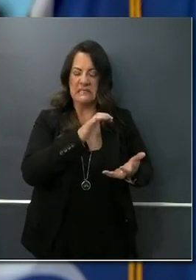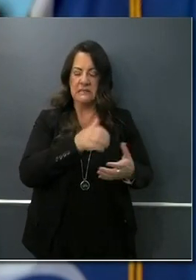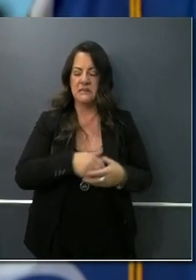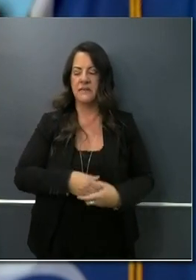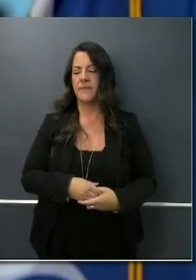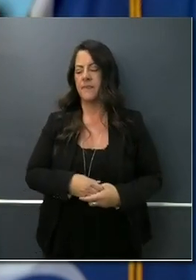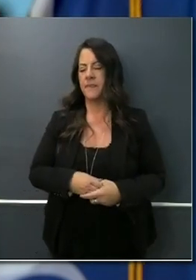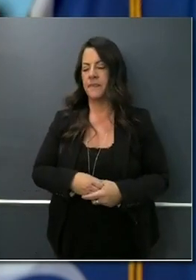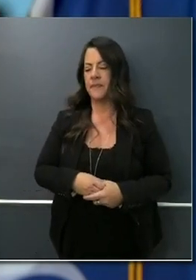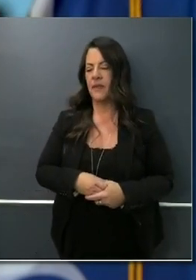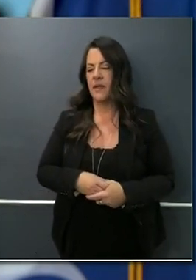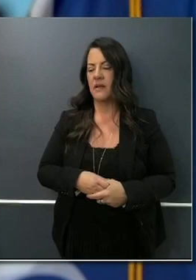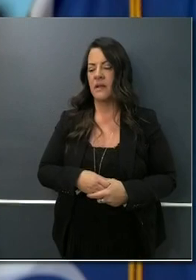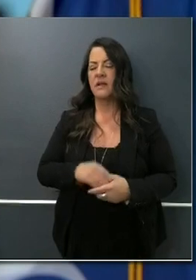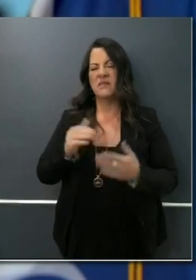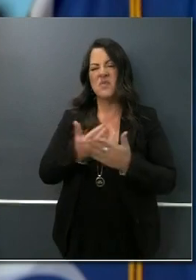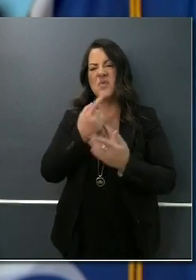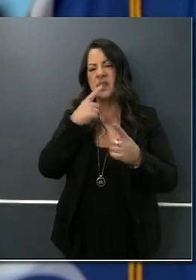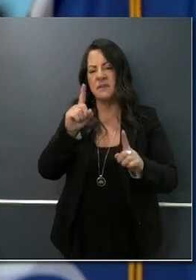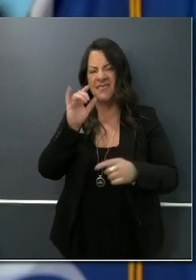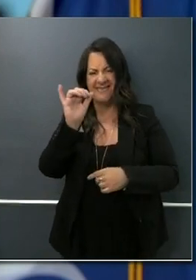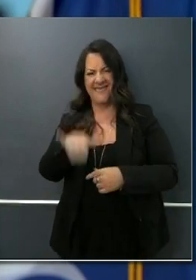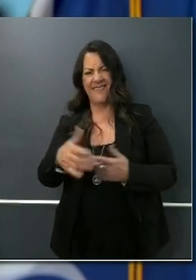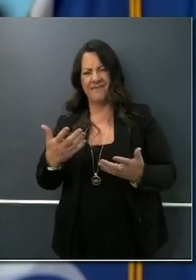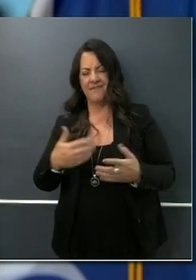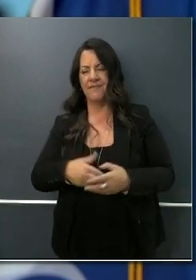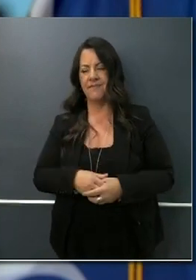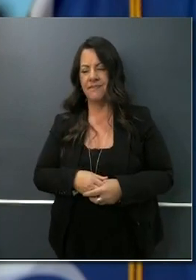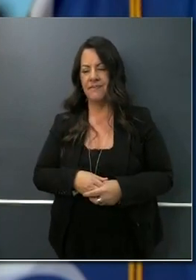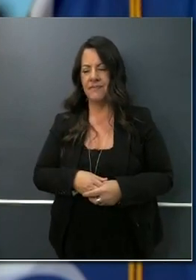announcements that supplies for the moment are